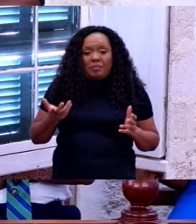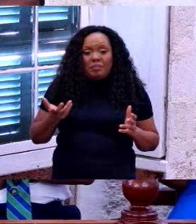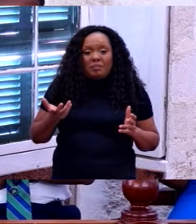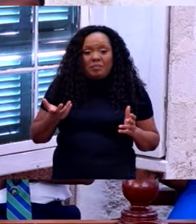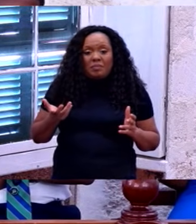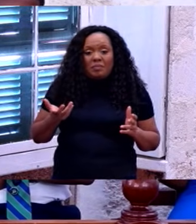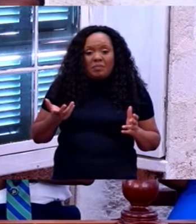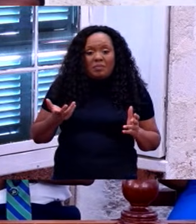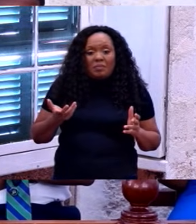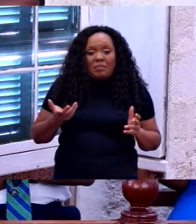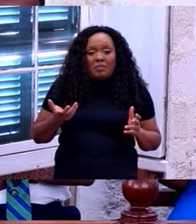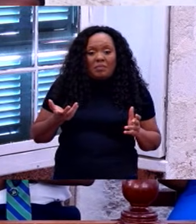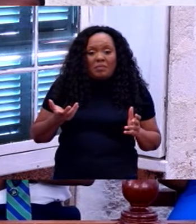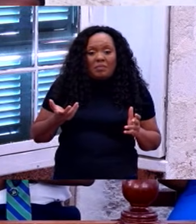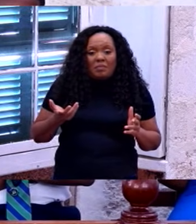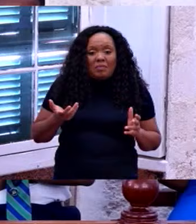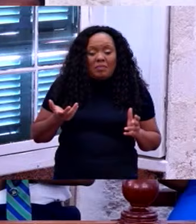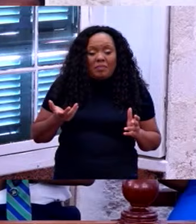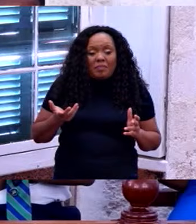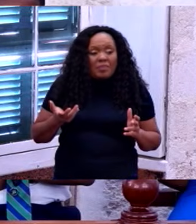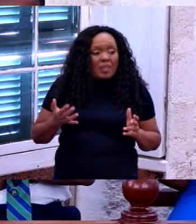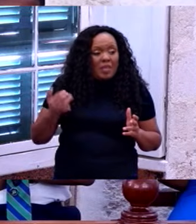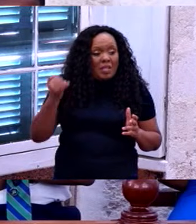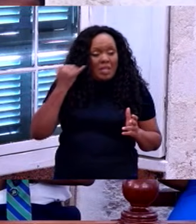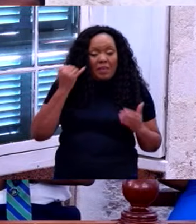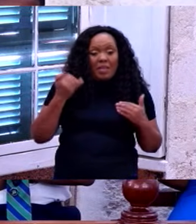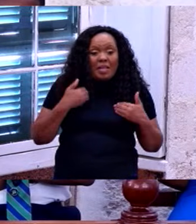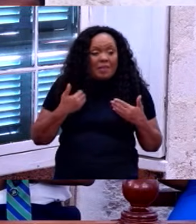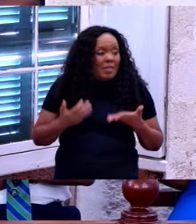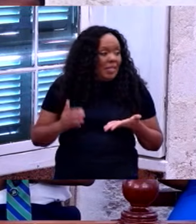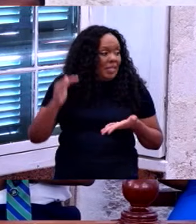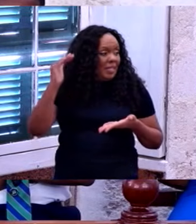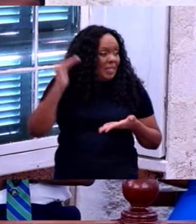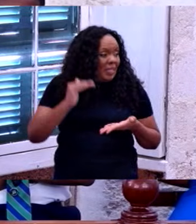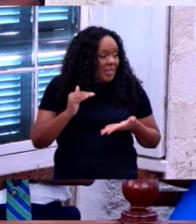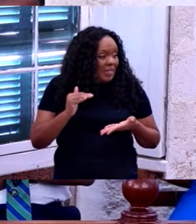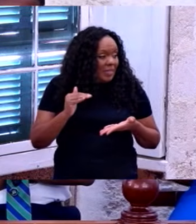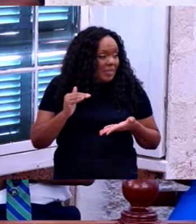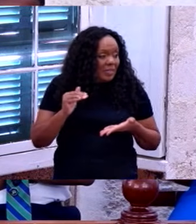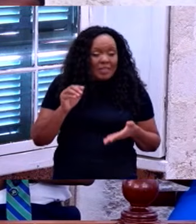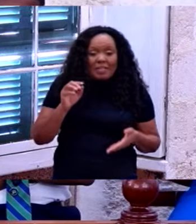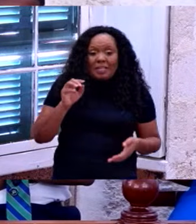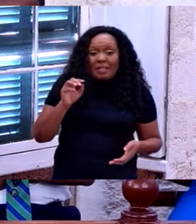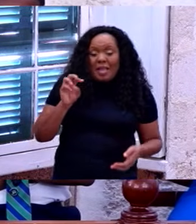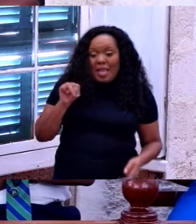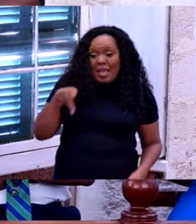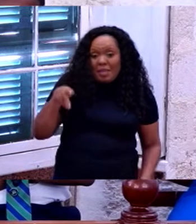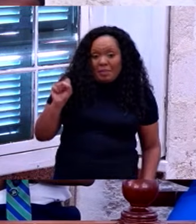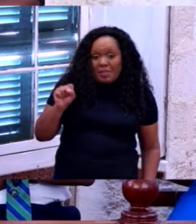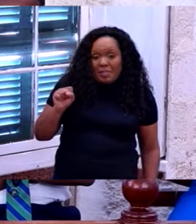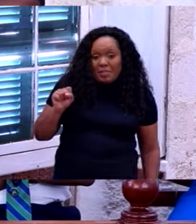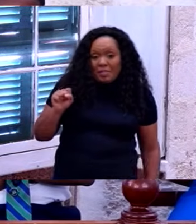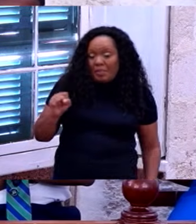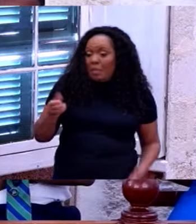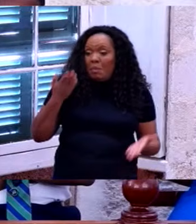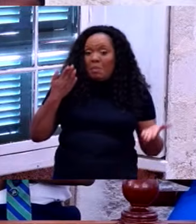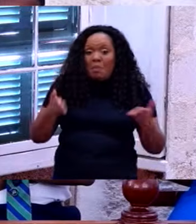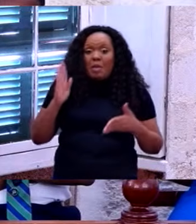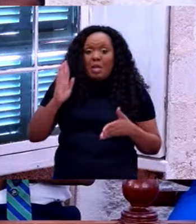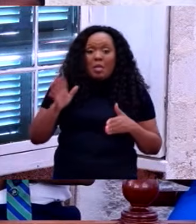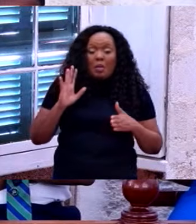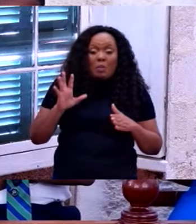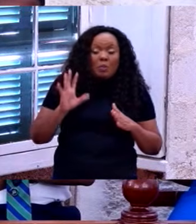reduce government, I don't necessarily think so, because you can still appoint someone from somewhere else to sit as a minister,